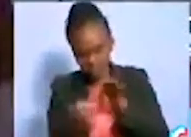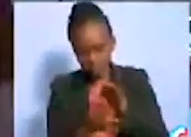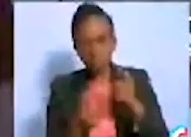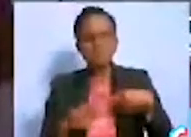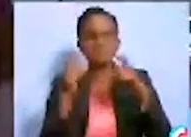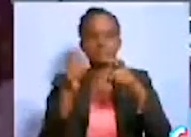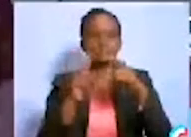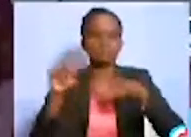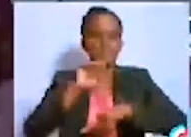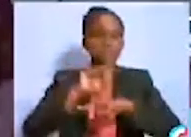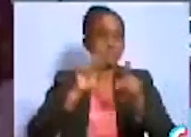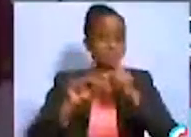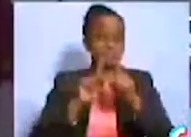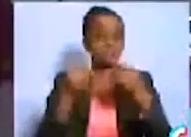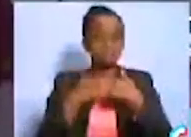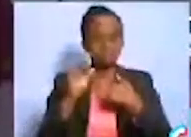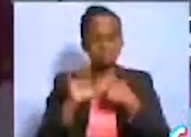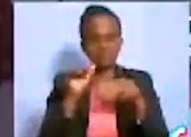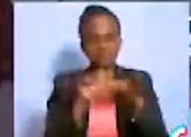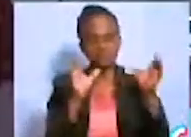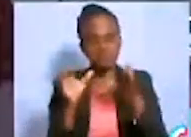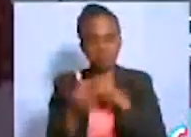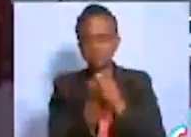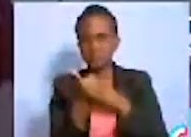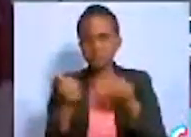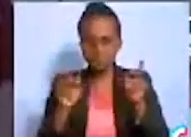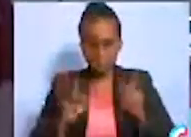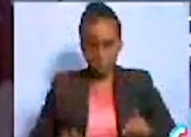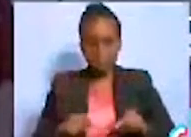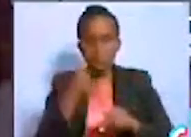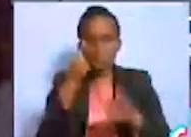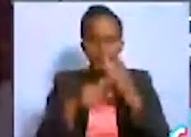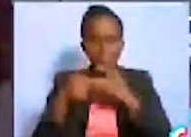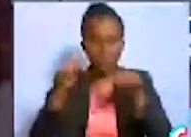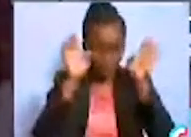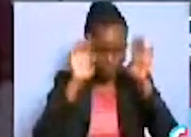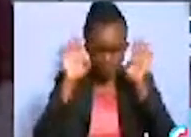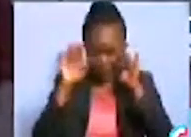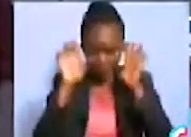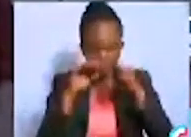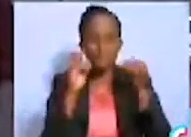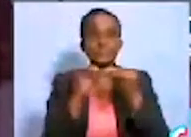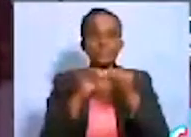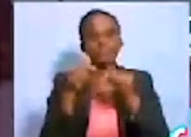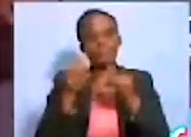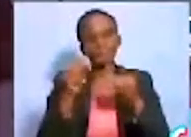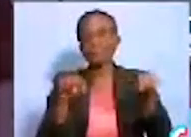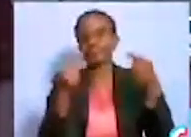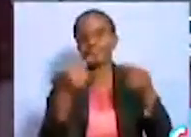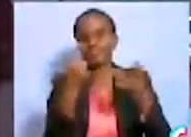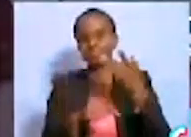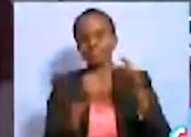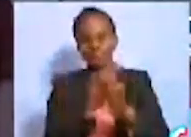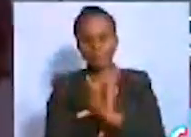challenges people are facing in our communities today. Anyone who dares to bury their heads in the sand is an enemy